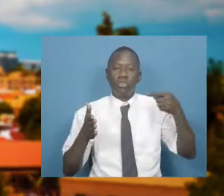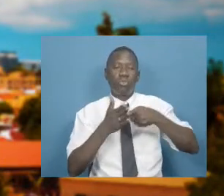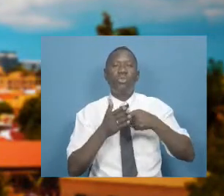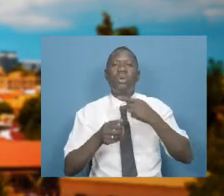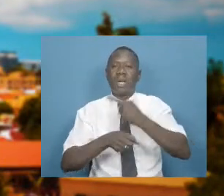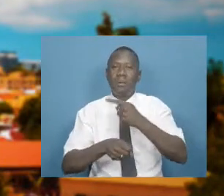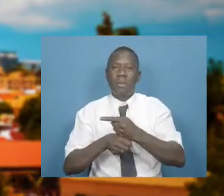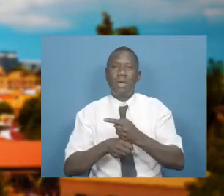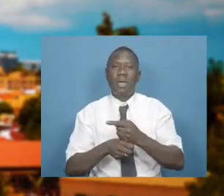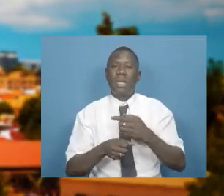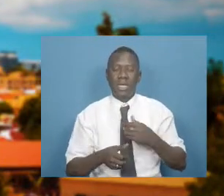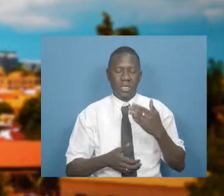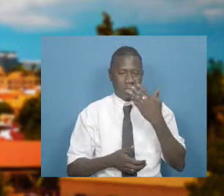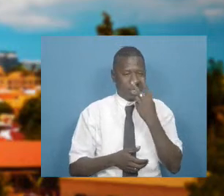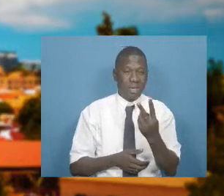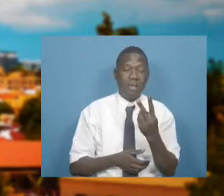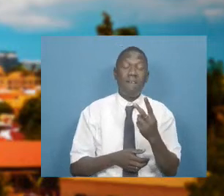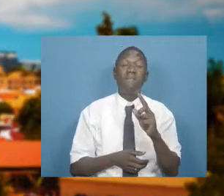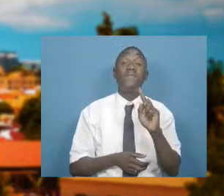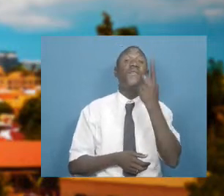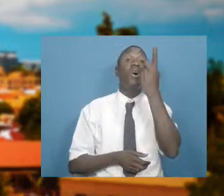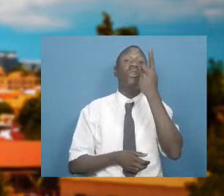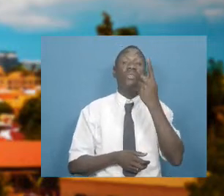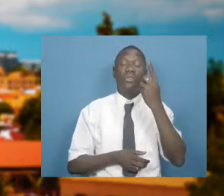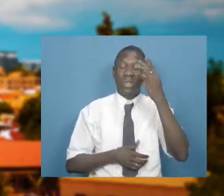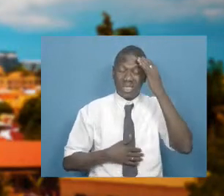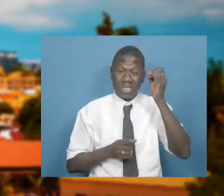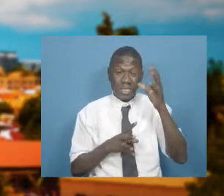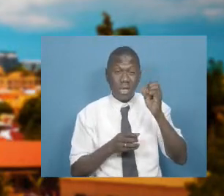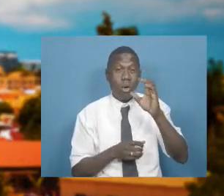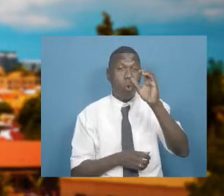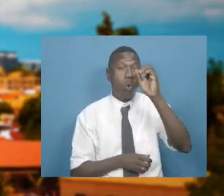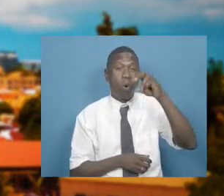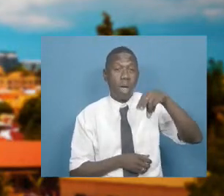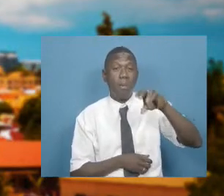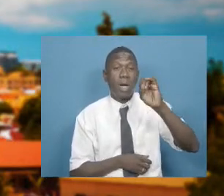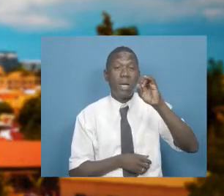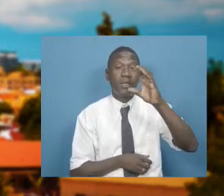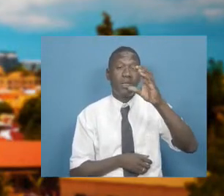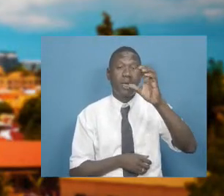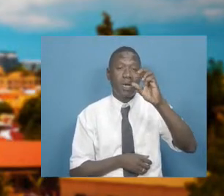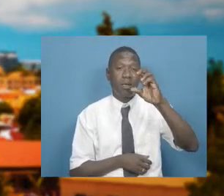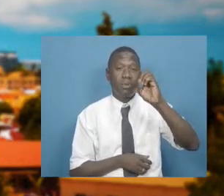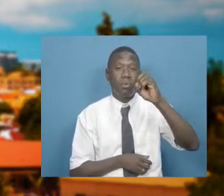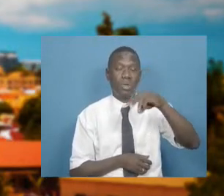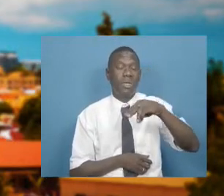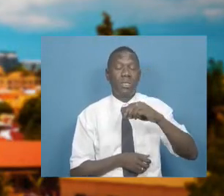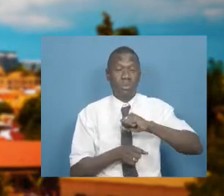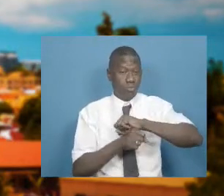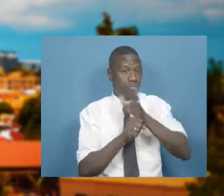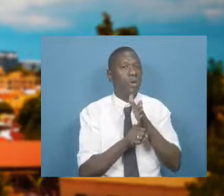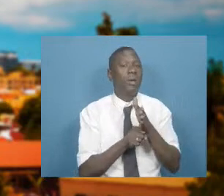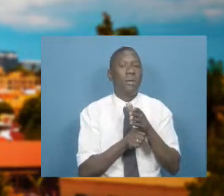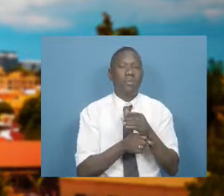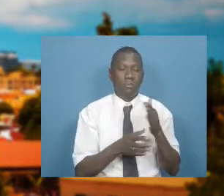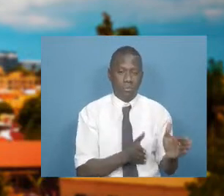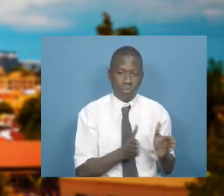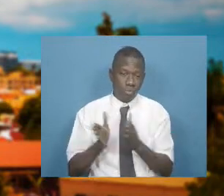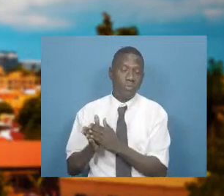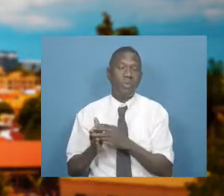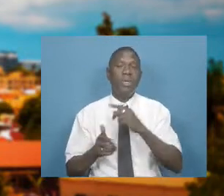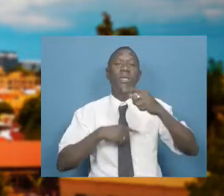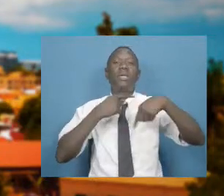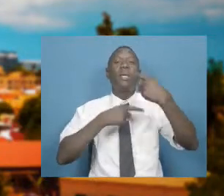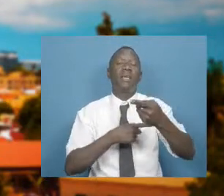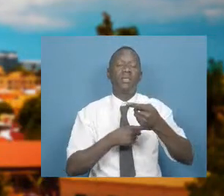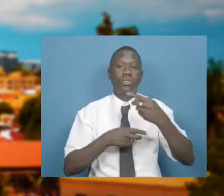Gambia, has experienced their first case of the Omicron variant, that is the new COVID variant. We move on to our next story.